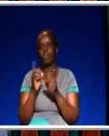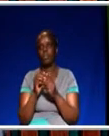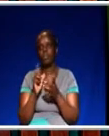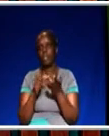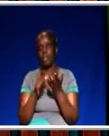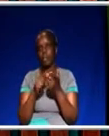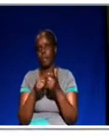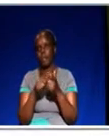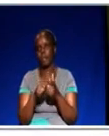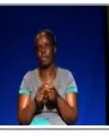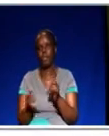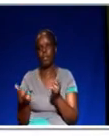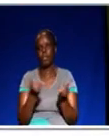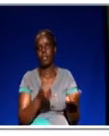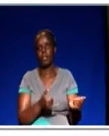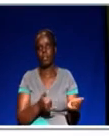Introduction.